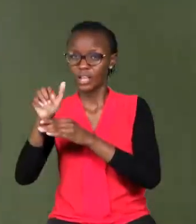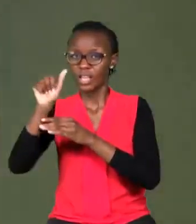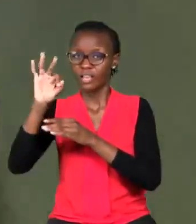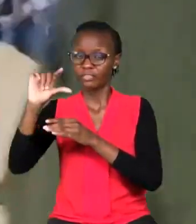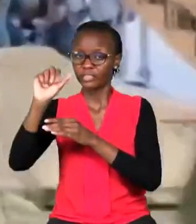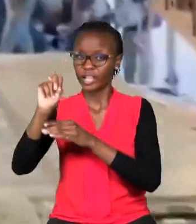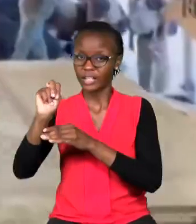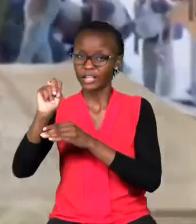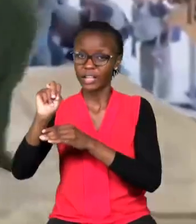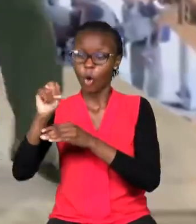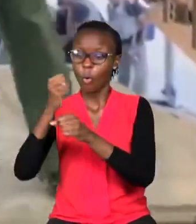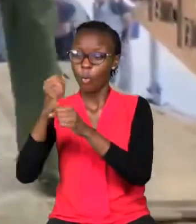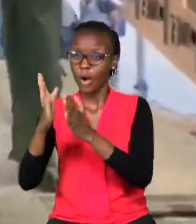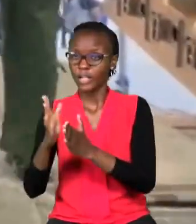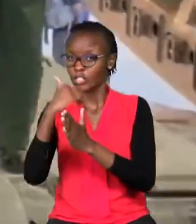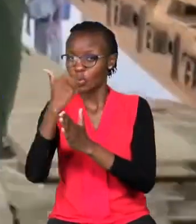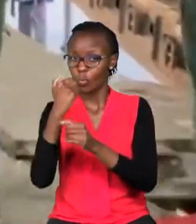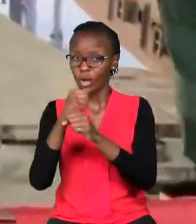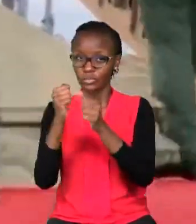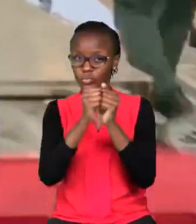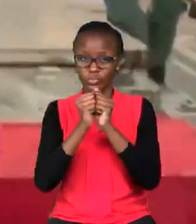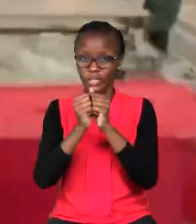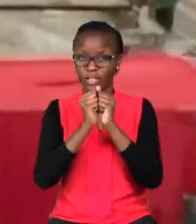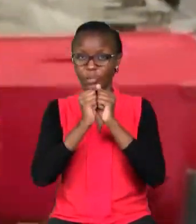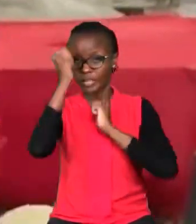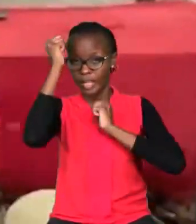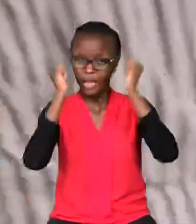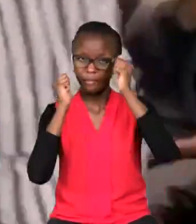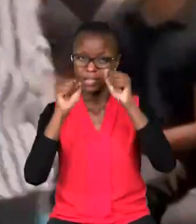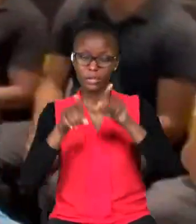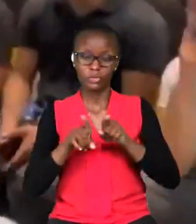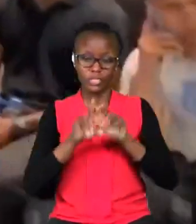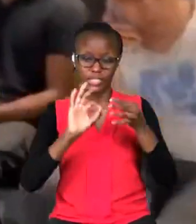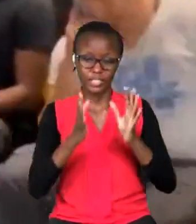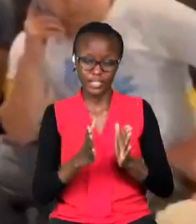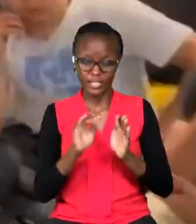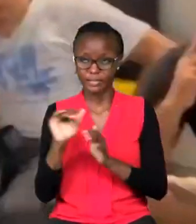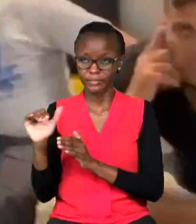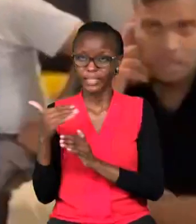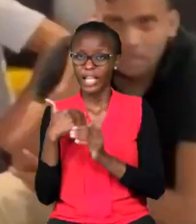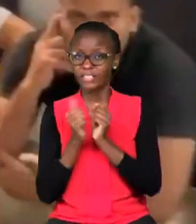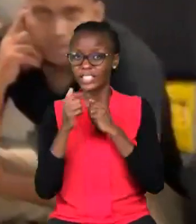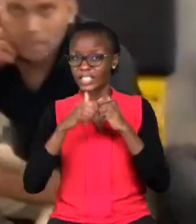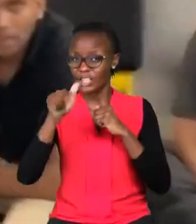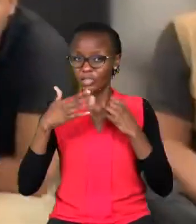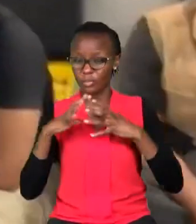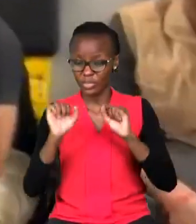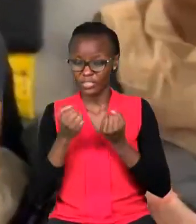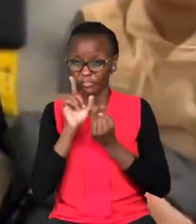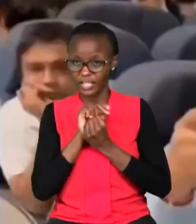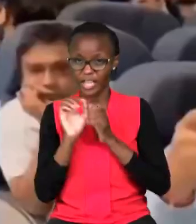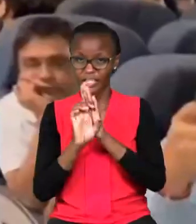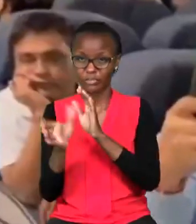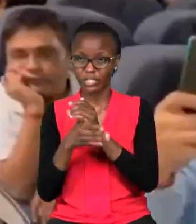former translators, for the American military. Almost 6,000 people have been evacuated so far, including